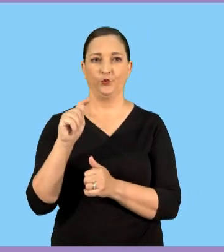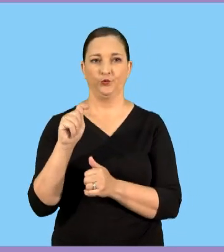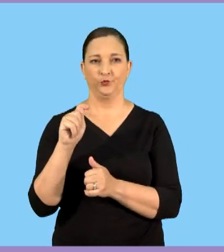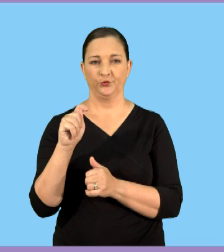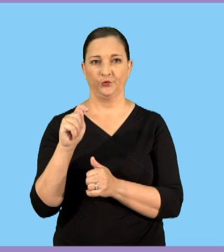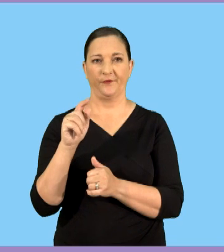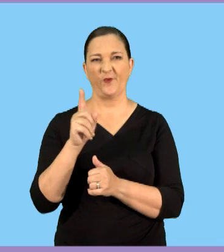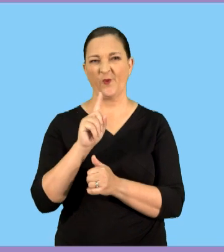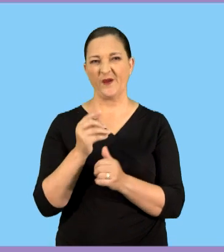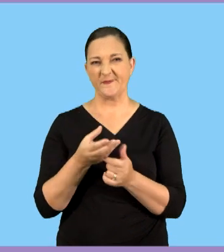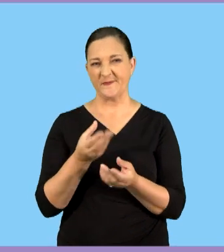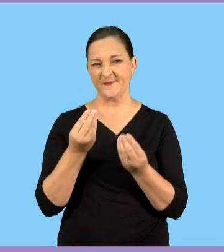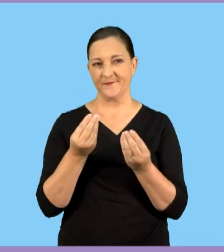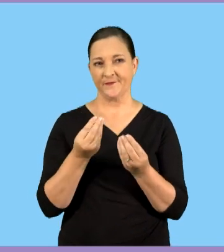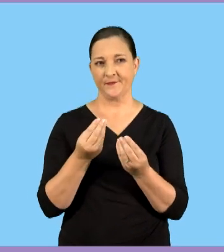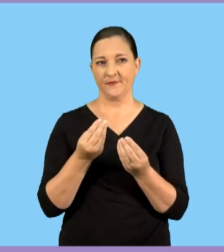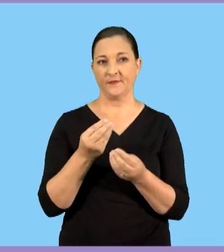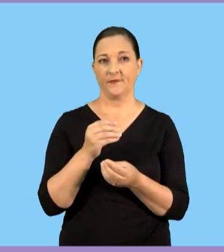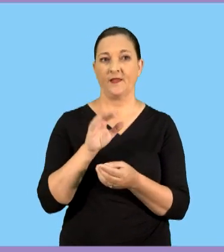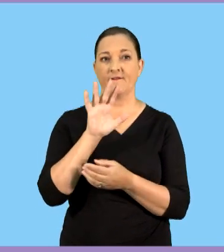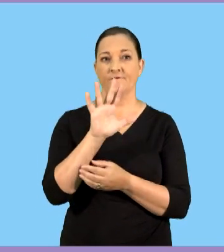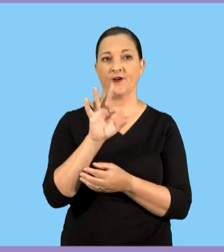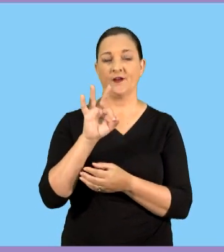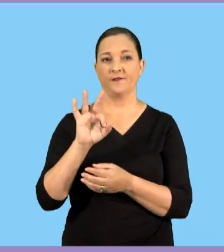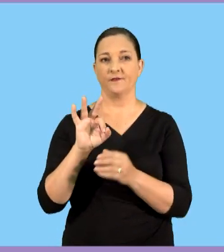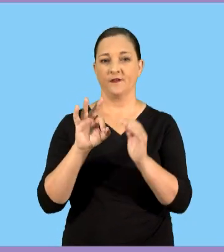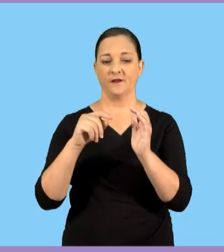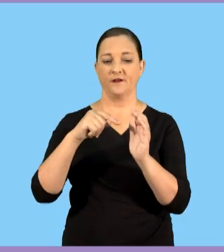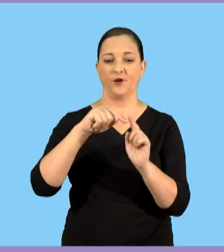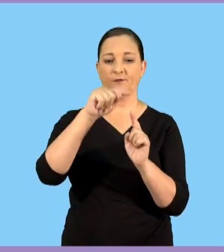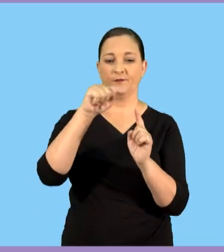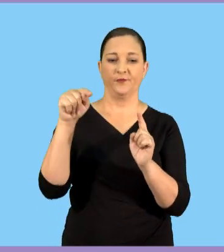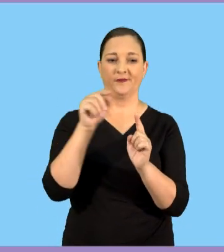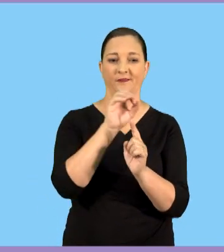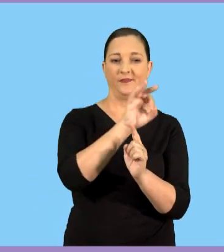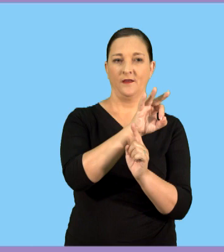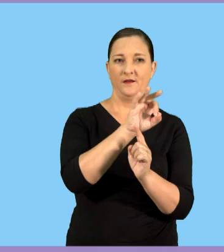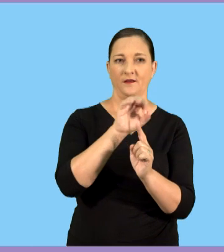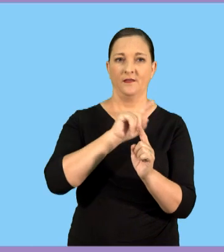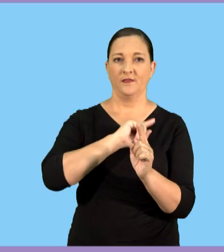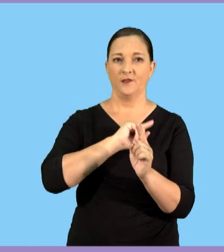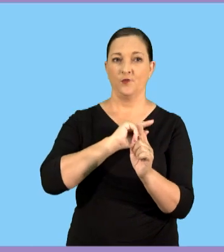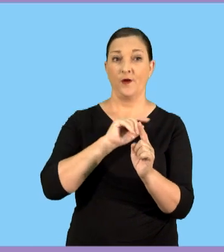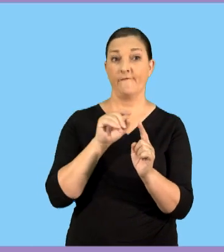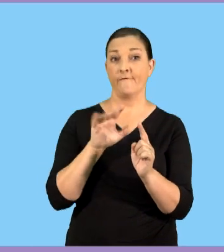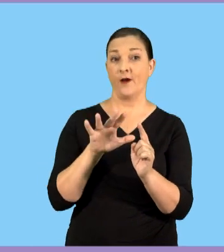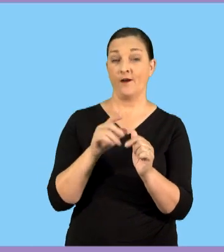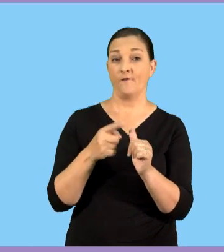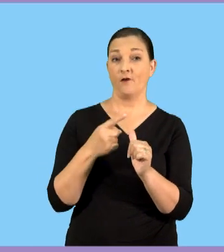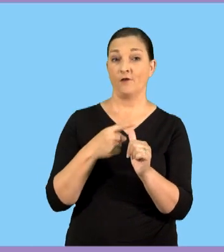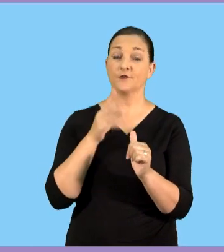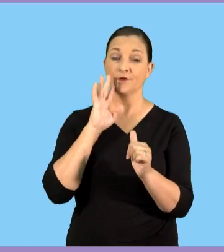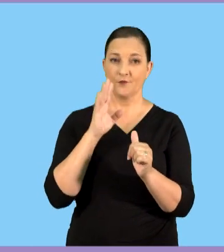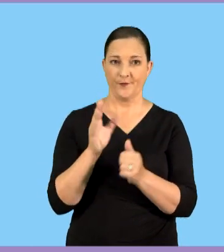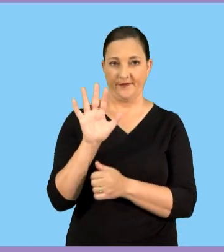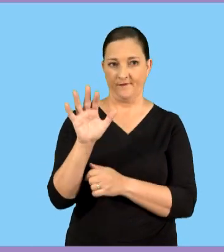125, well, we know that 125 is 5 cubed. So that means that our answer is going